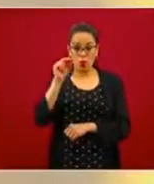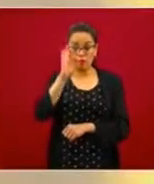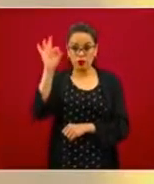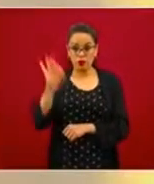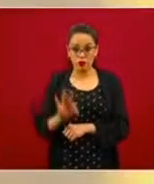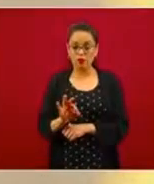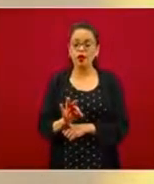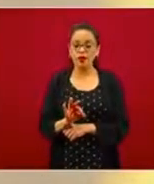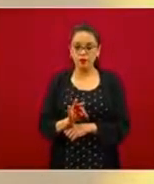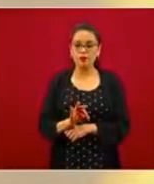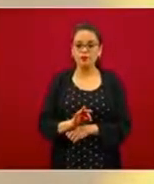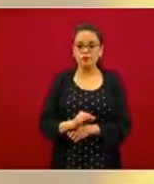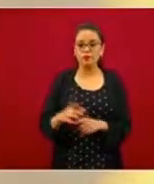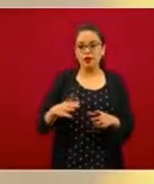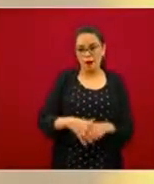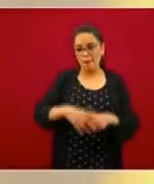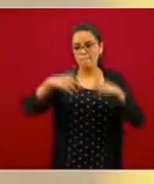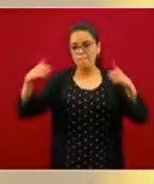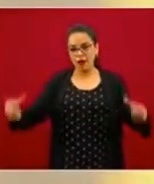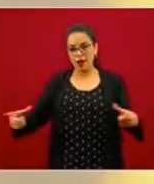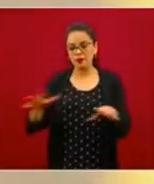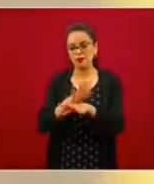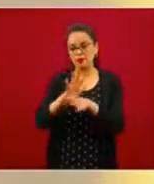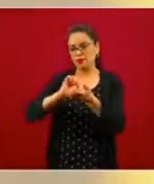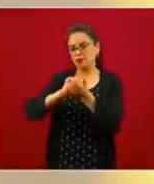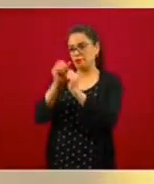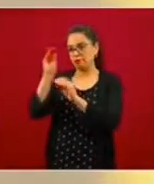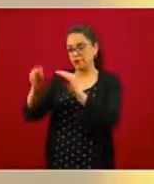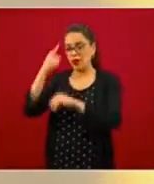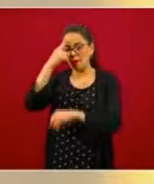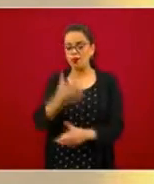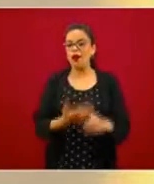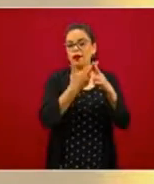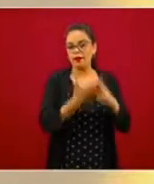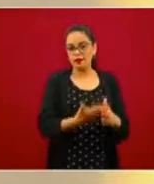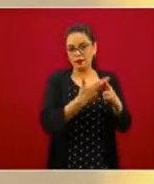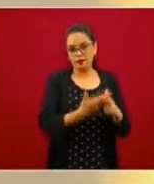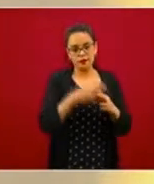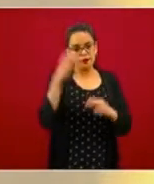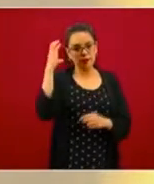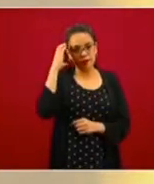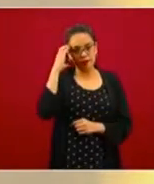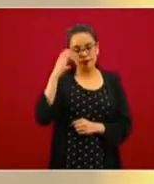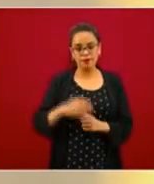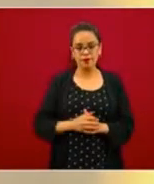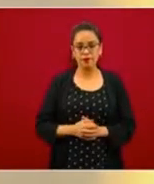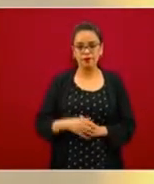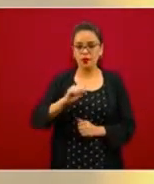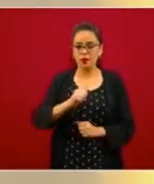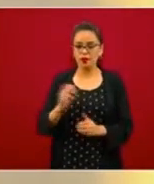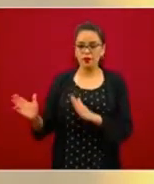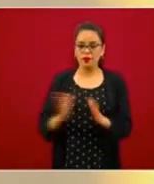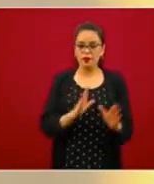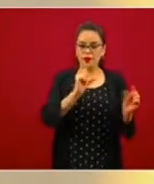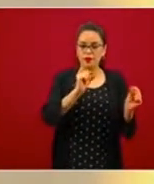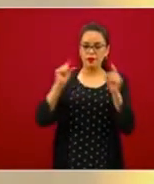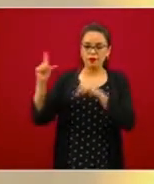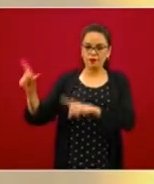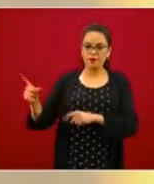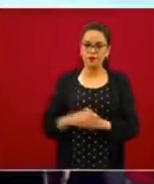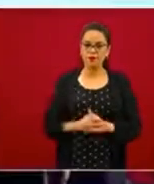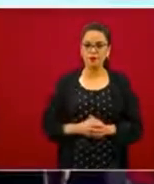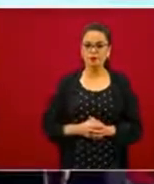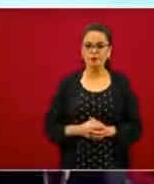Here we have the amount of COVID hospitals that will be reporting depending on the changes that